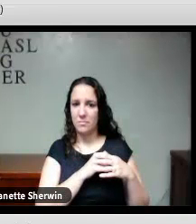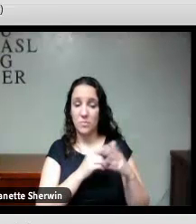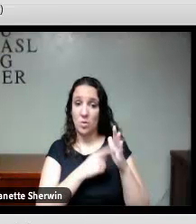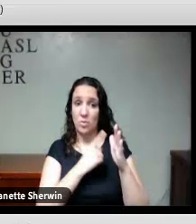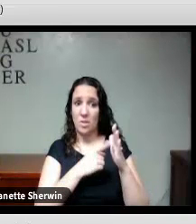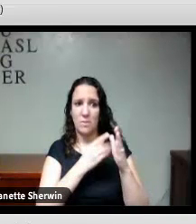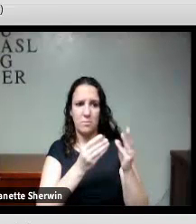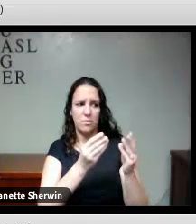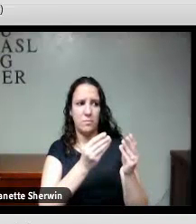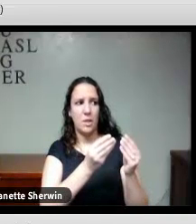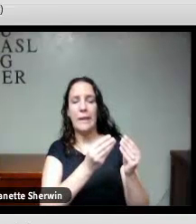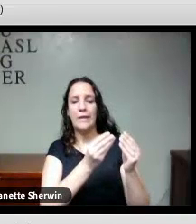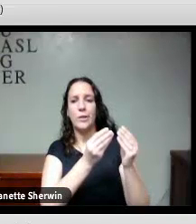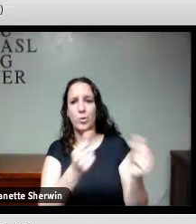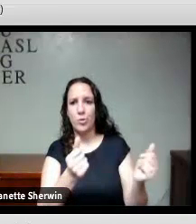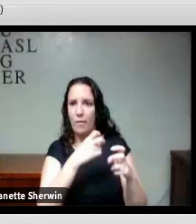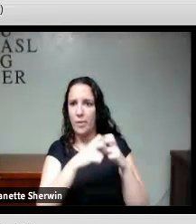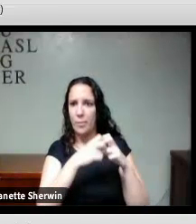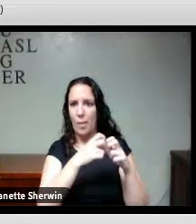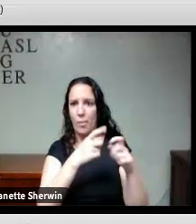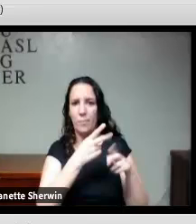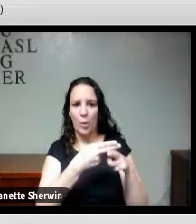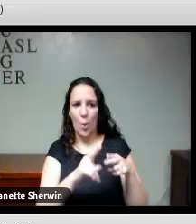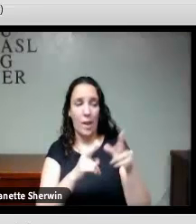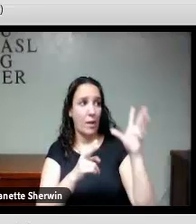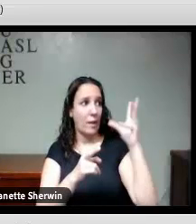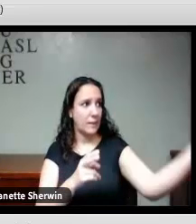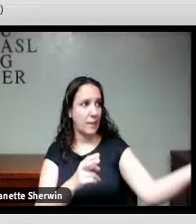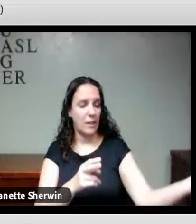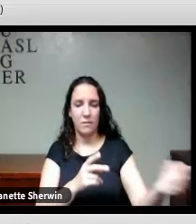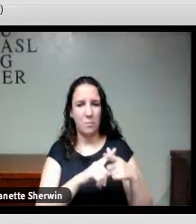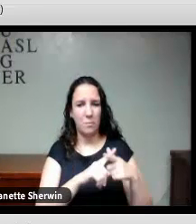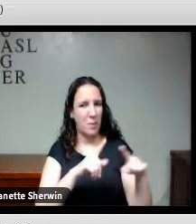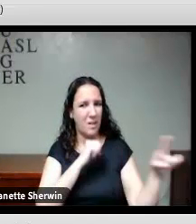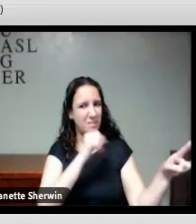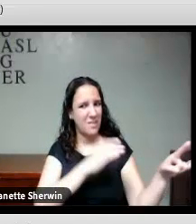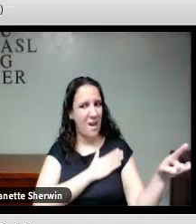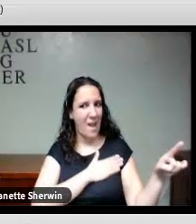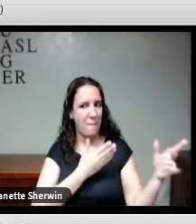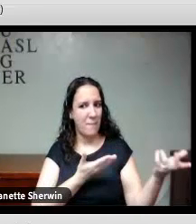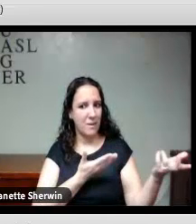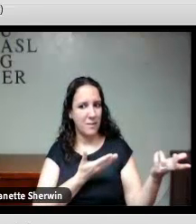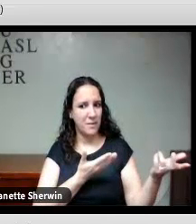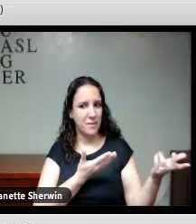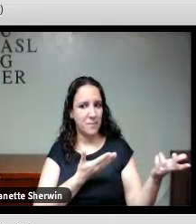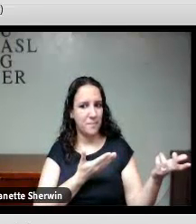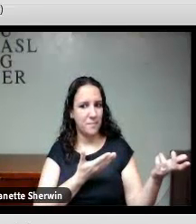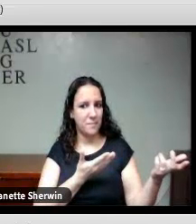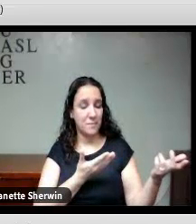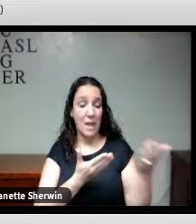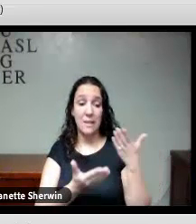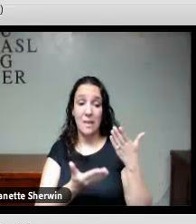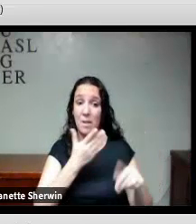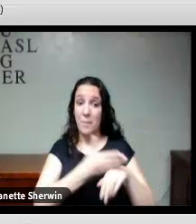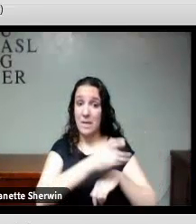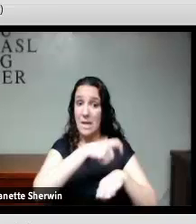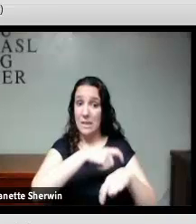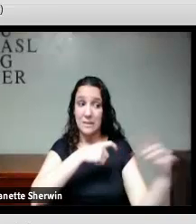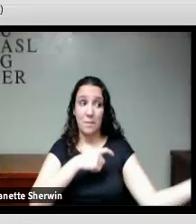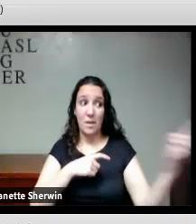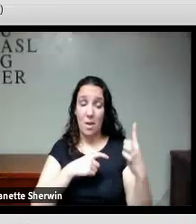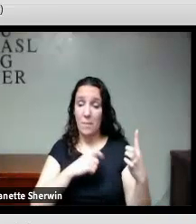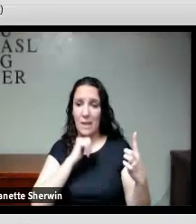know she's not really happy. And Joan says the next time there's a problem, they may not be so mad. That's the result. Those